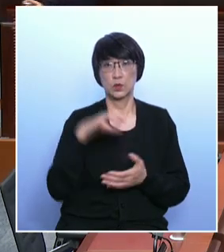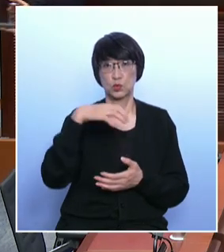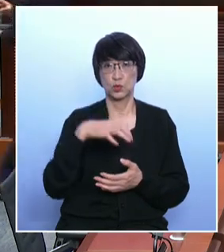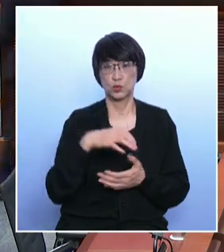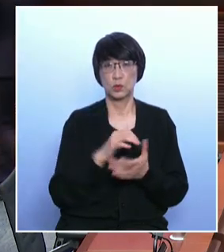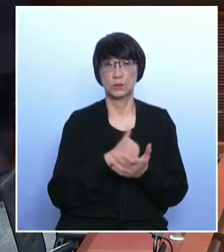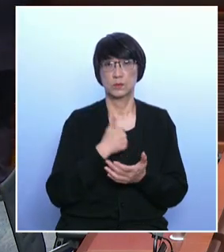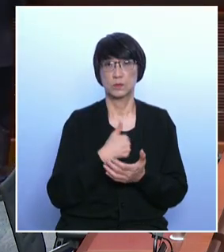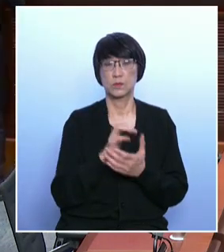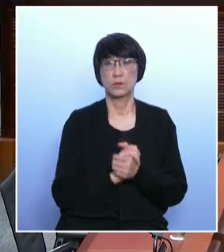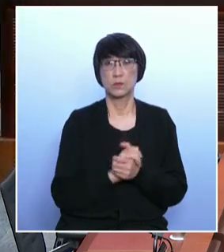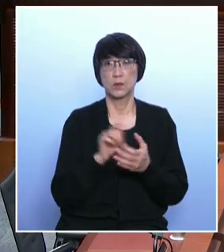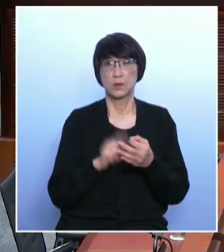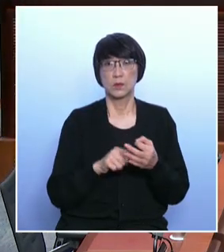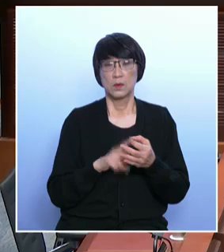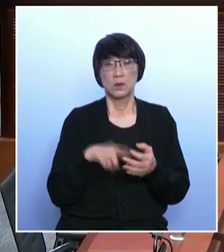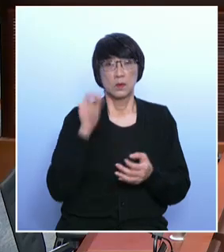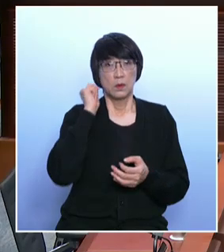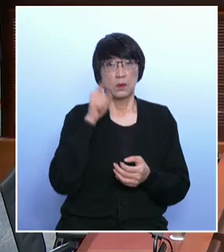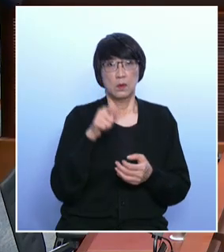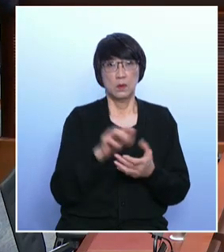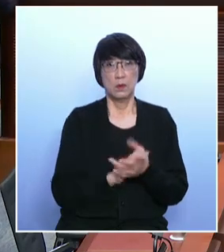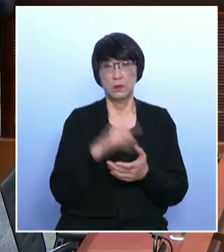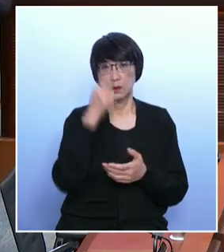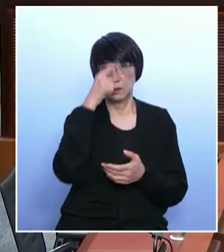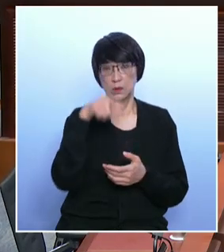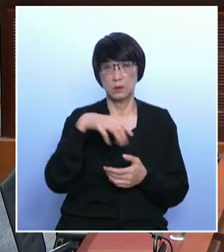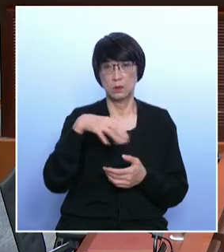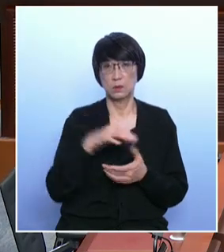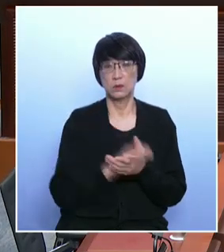Mack, Professor Chan, Professor Chung,